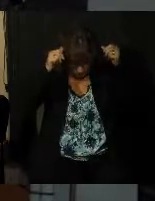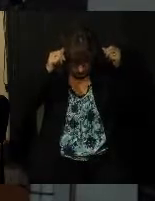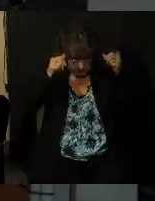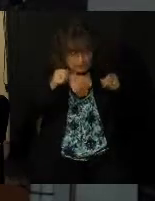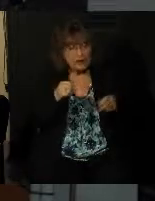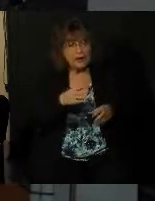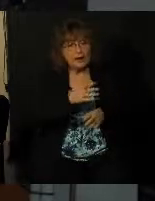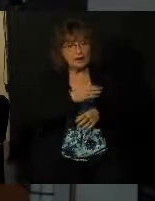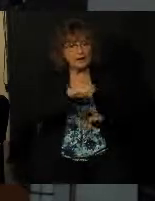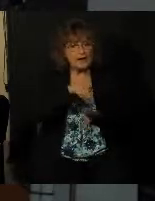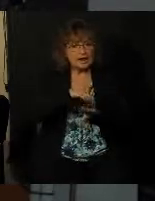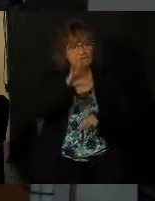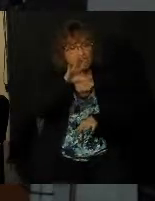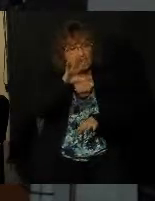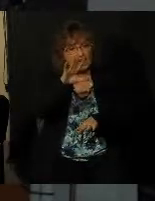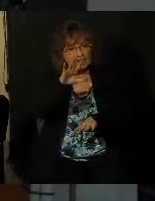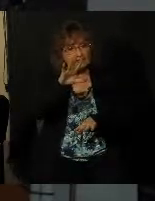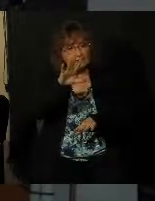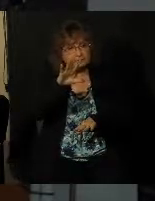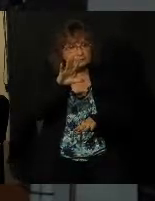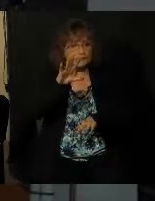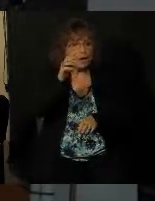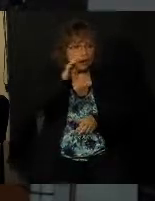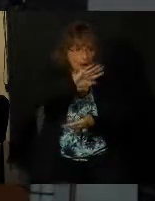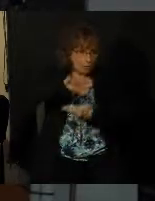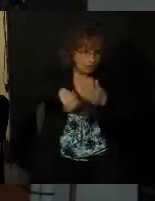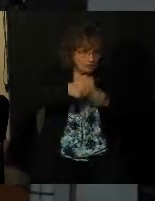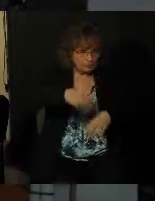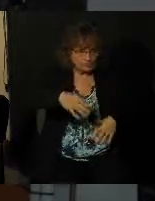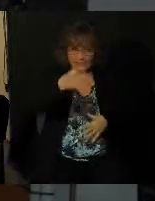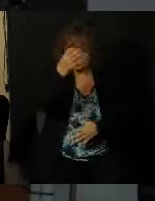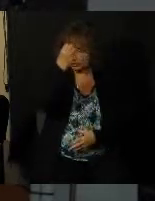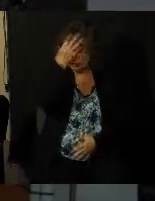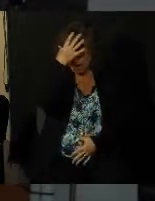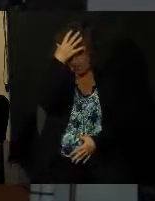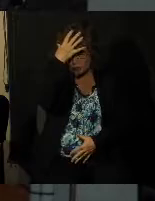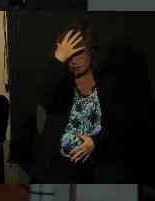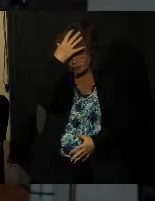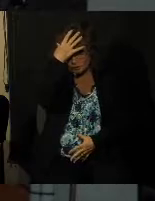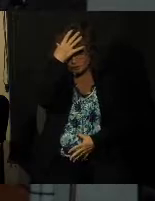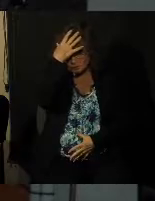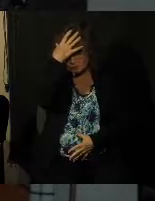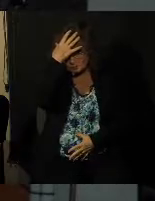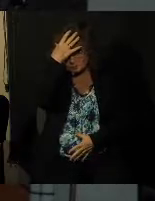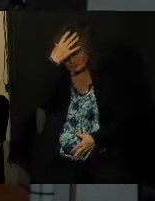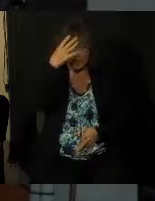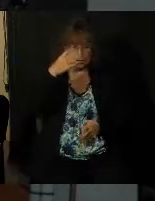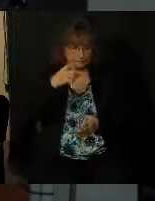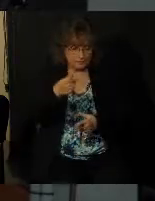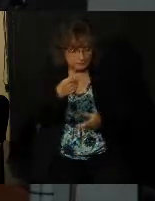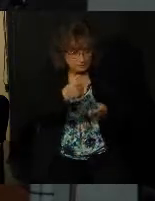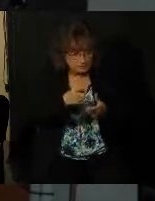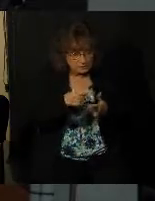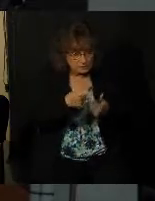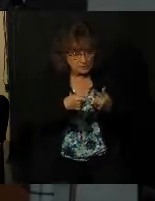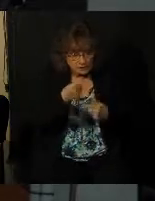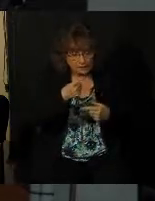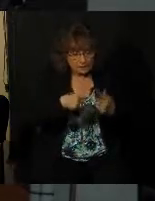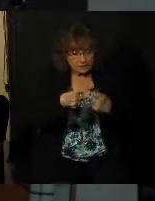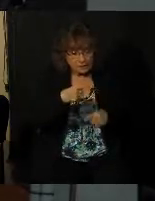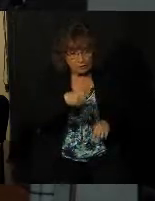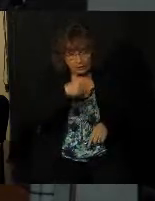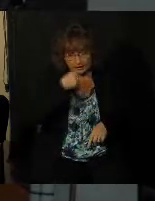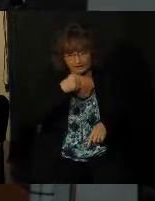for dinner at 5:45. After that, there's still some free rec time and personal time to do their homework or